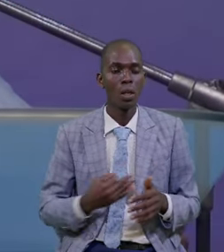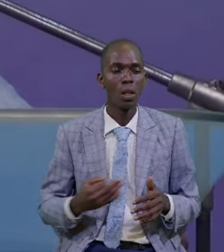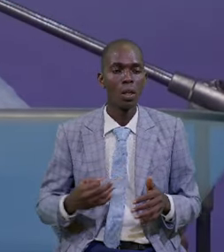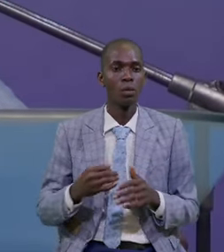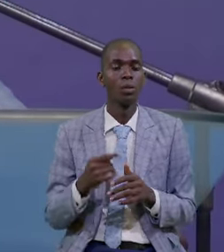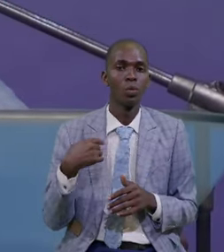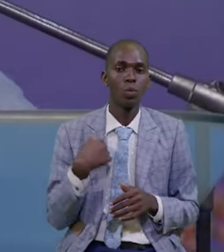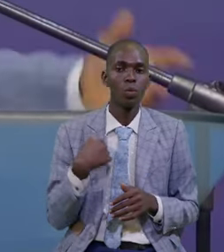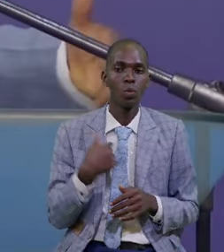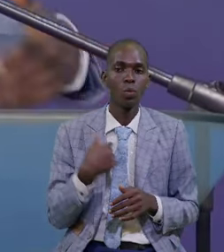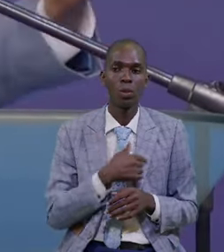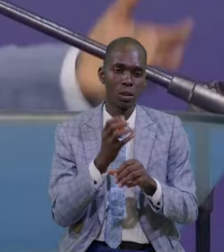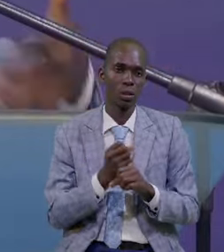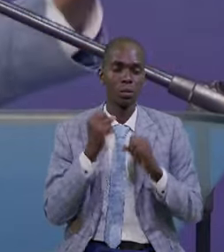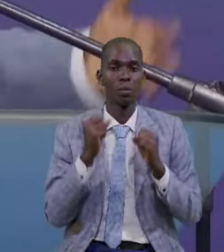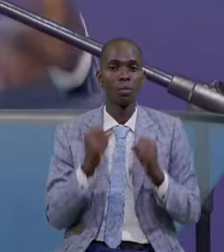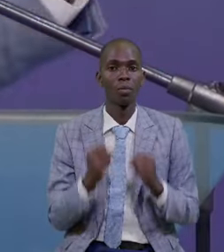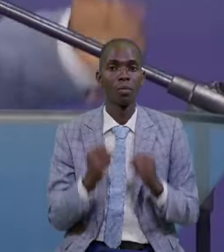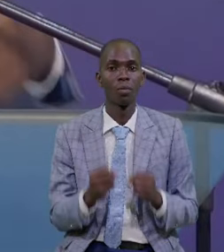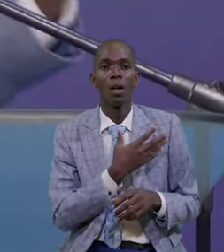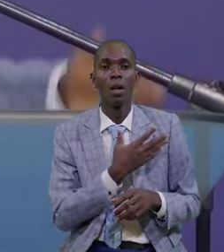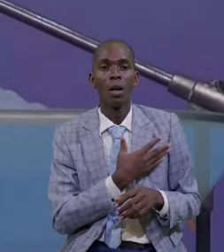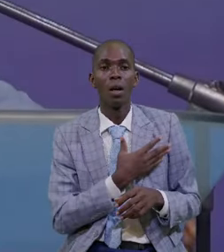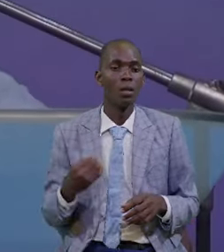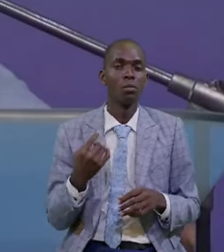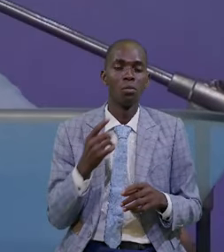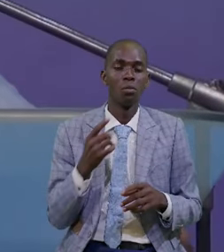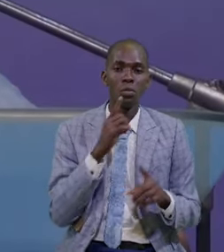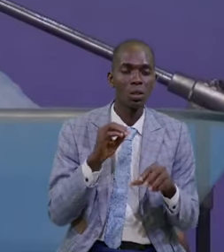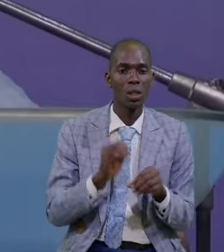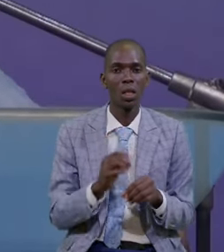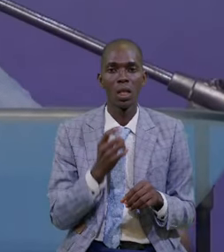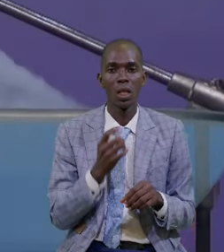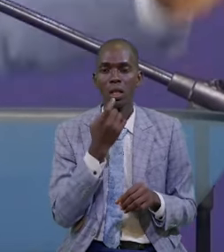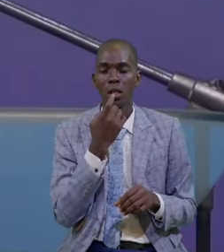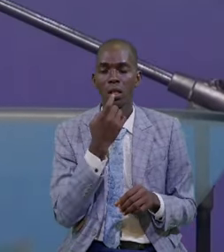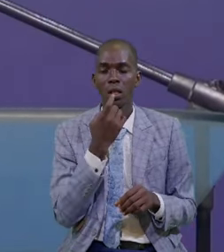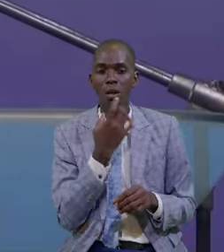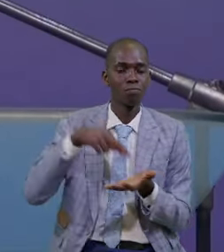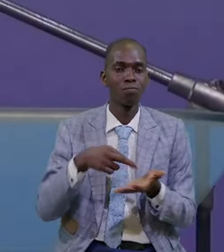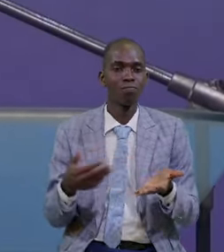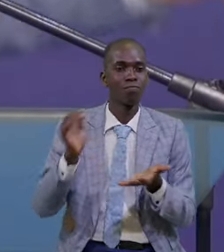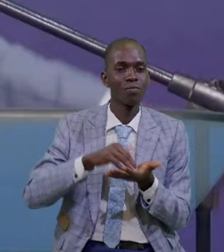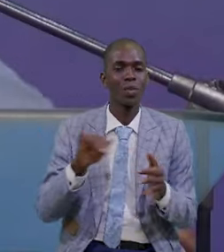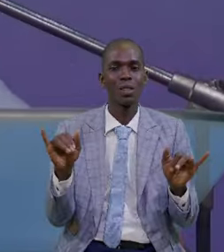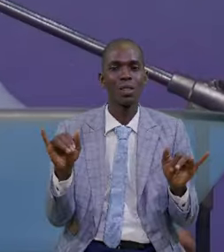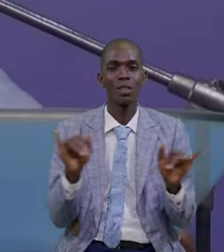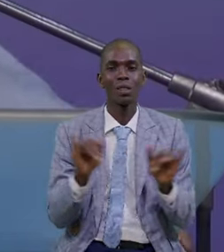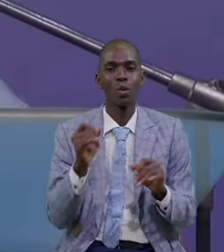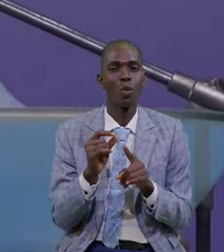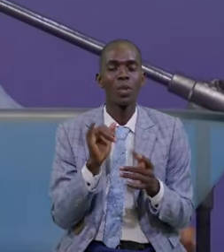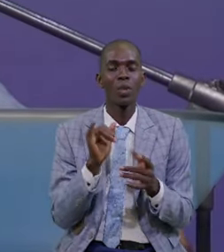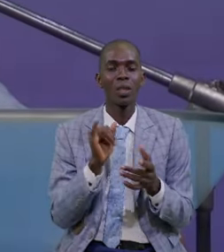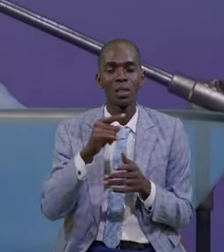need to check up if it's only speaking in tongues and repetition of speaking in tongues that you did how many